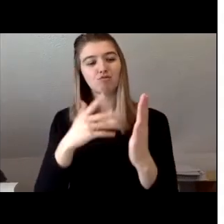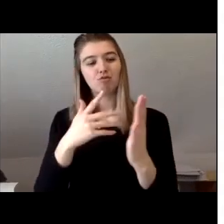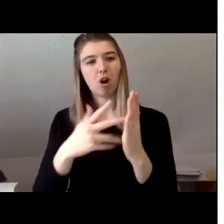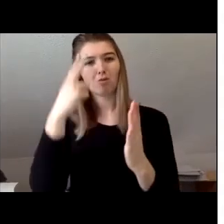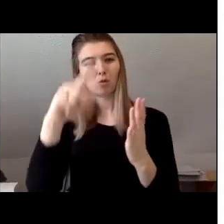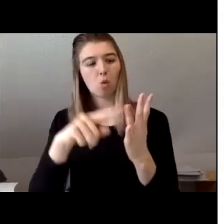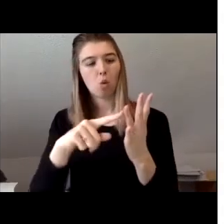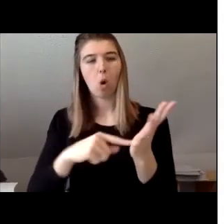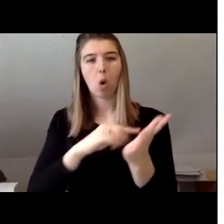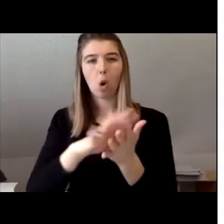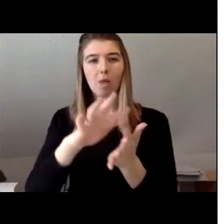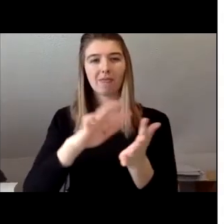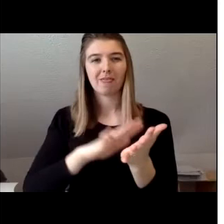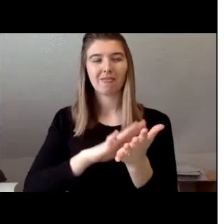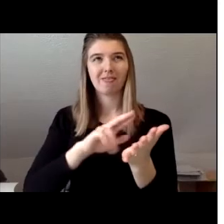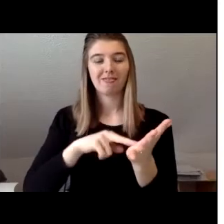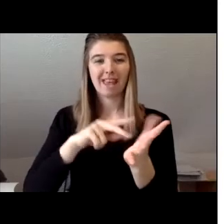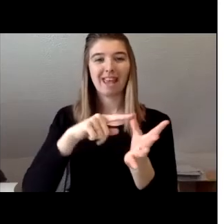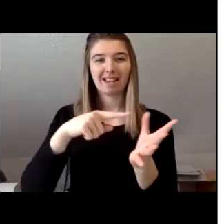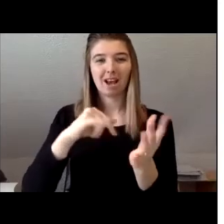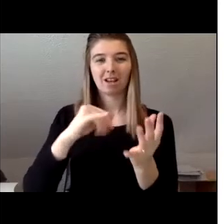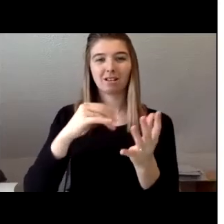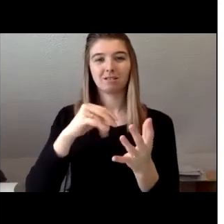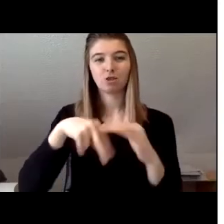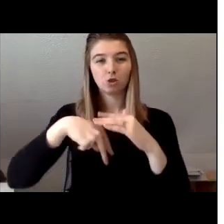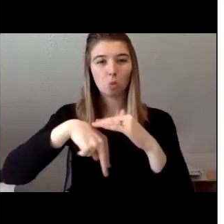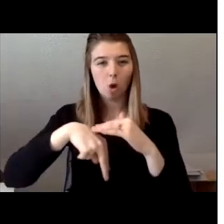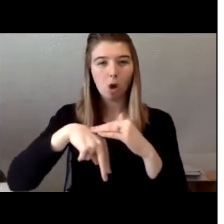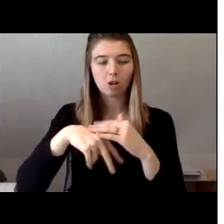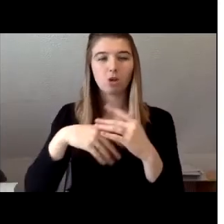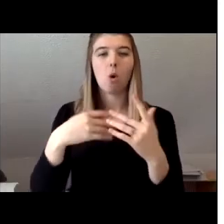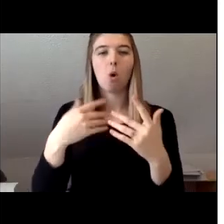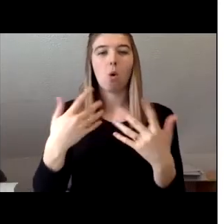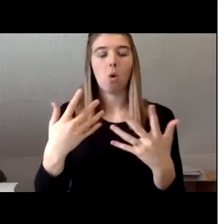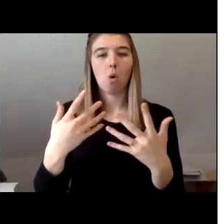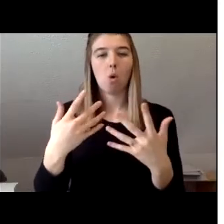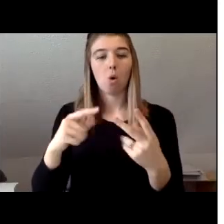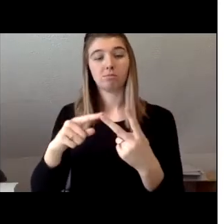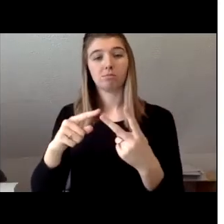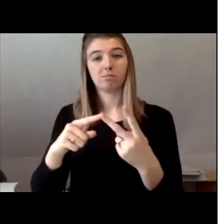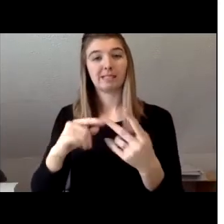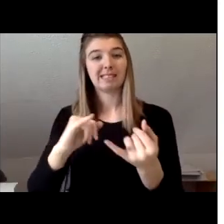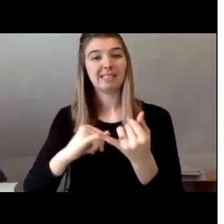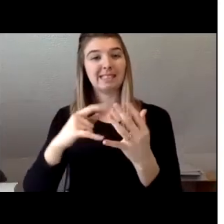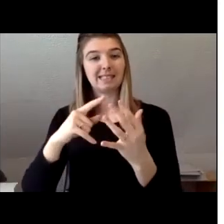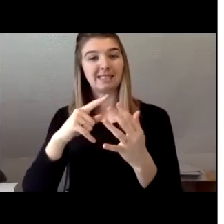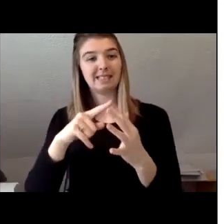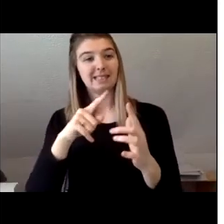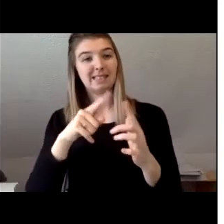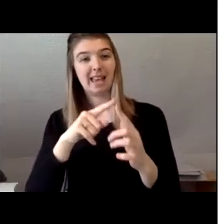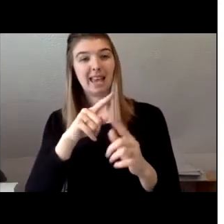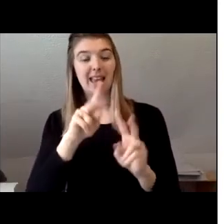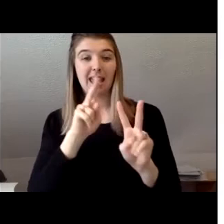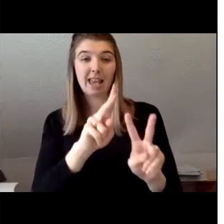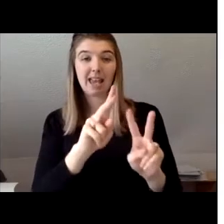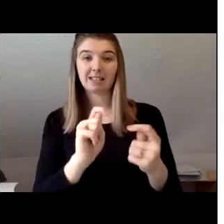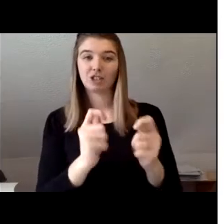in Australia, and Sea Change in the US. And the name of the program,